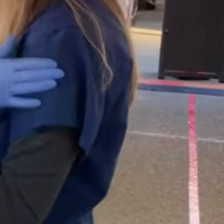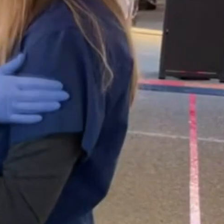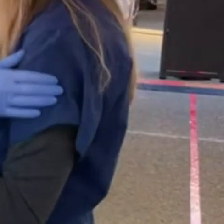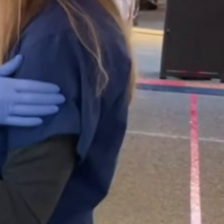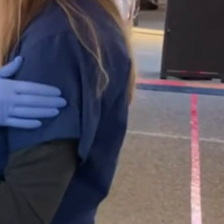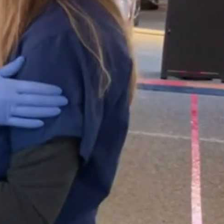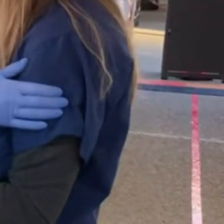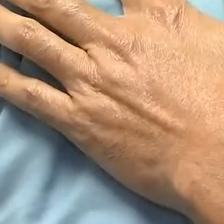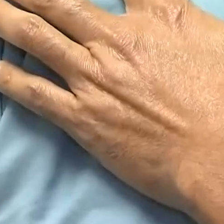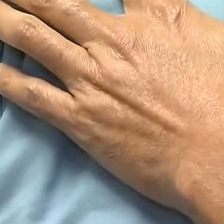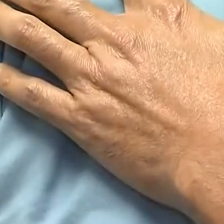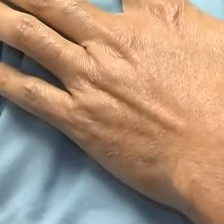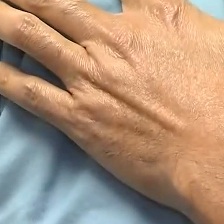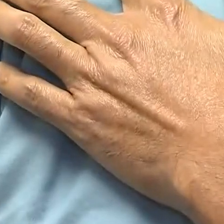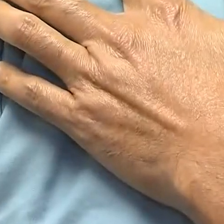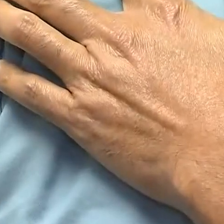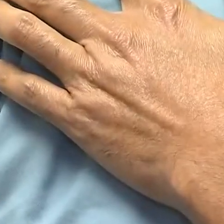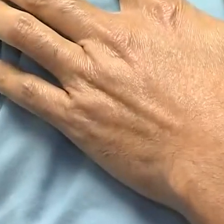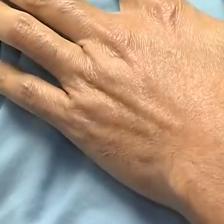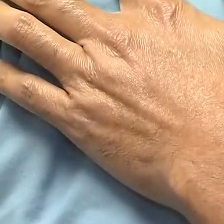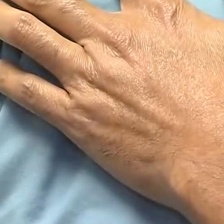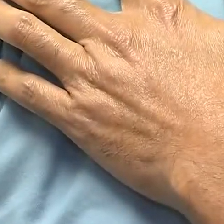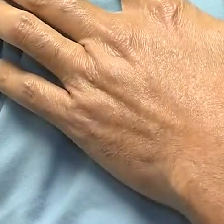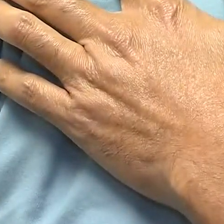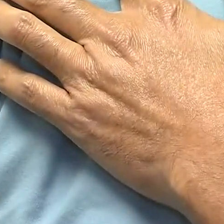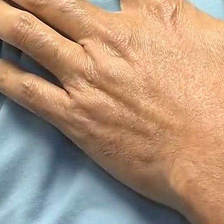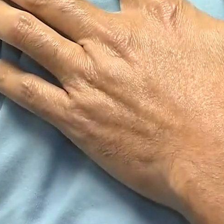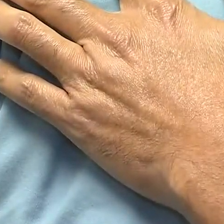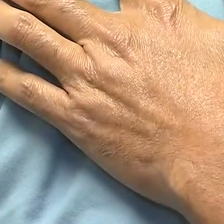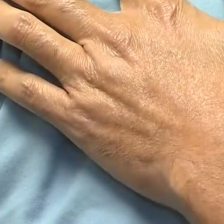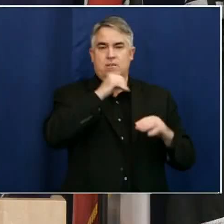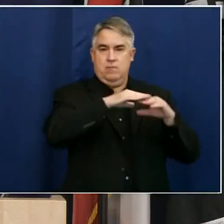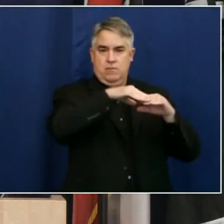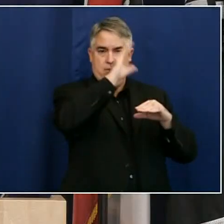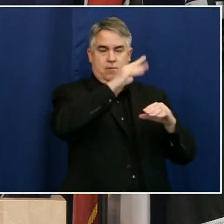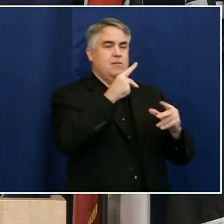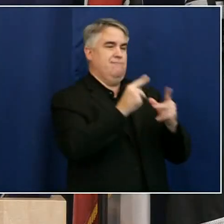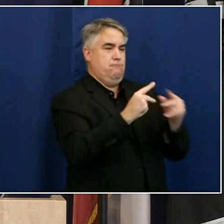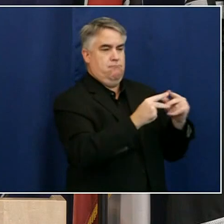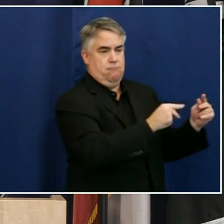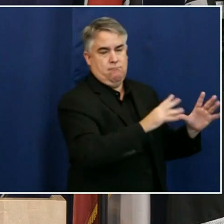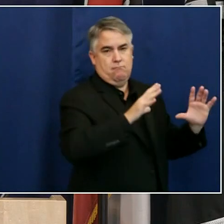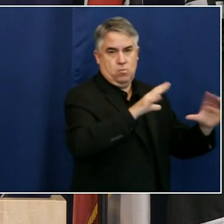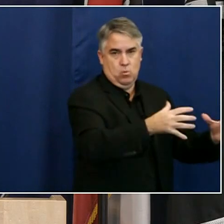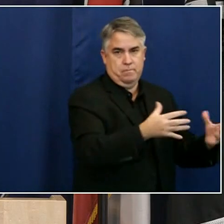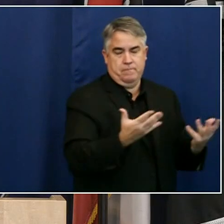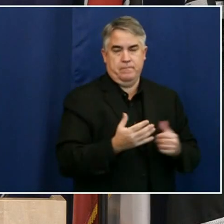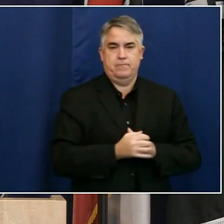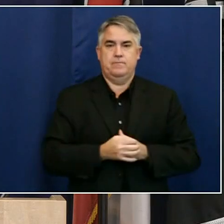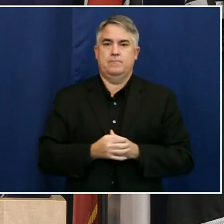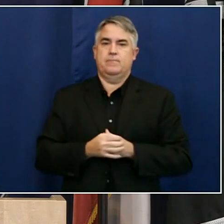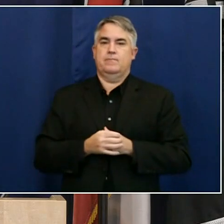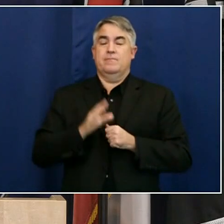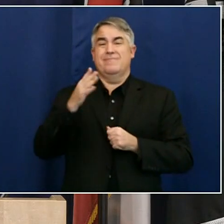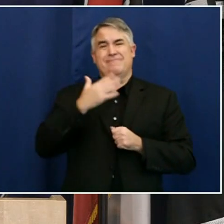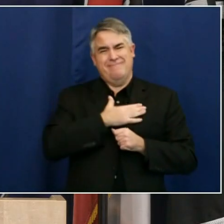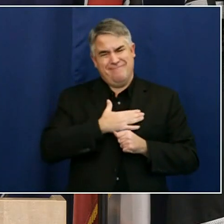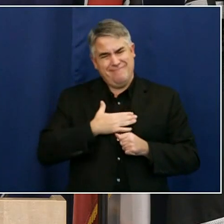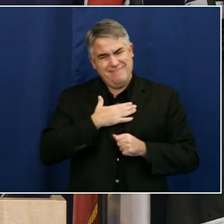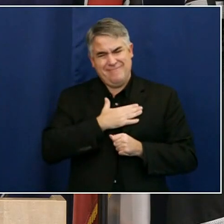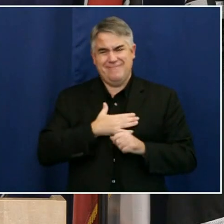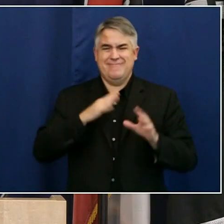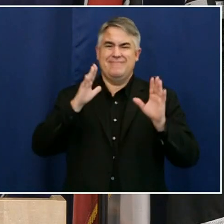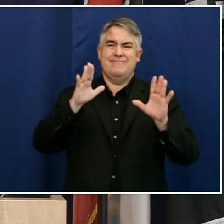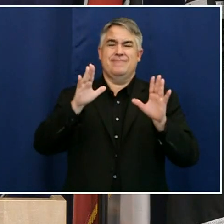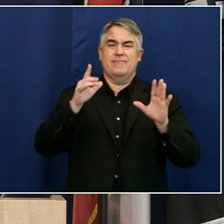on healthcare workers. Hospitals, too, say they're still trying to get through their staff. I would strongly encourage the public to not have everyone immediately